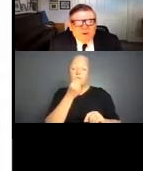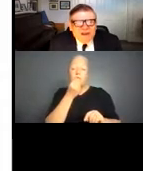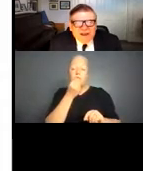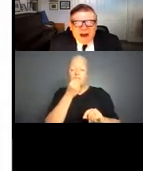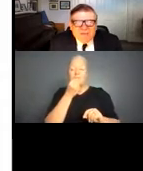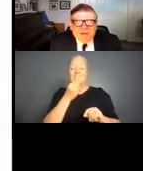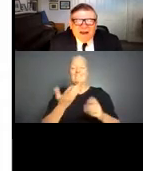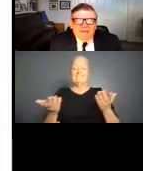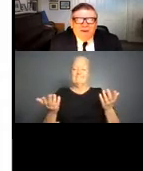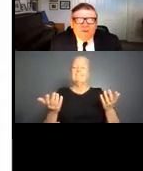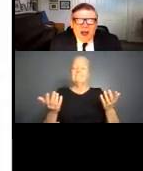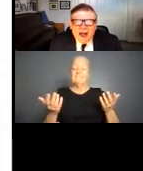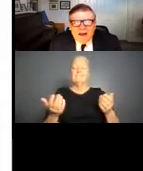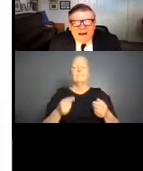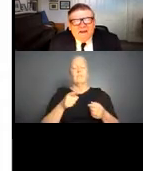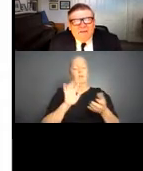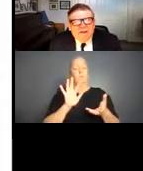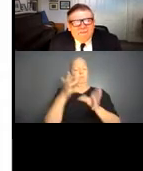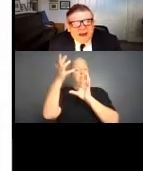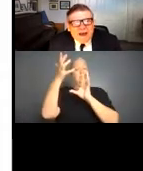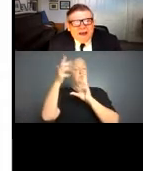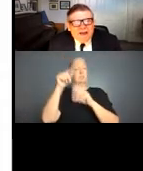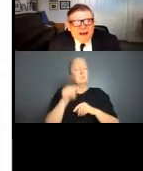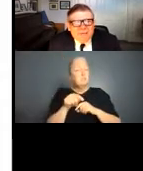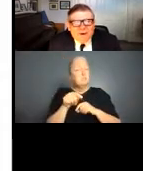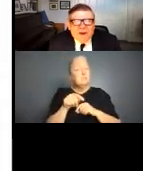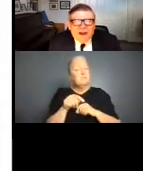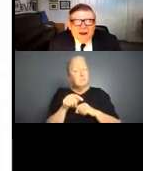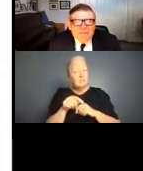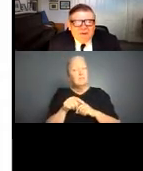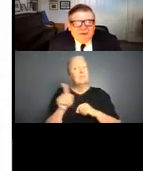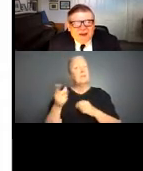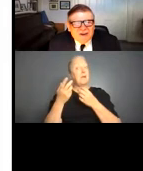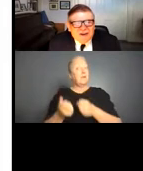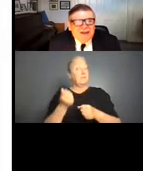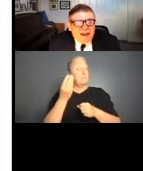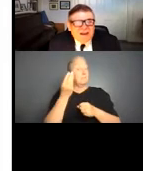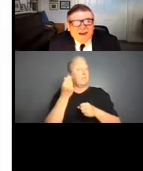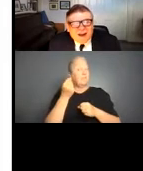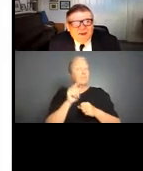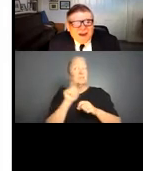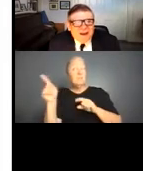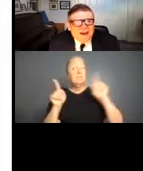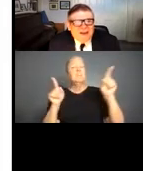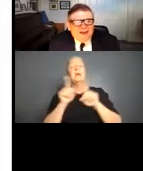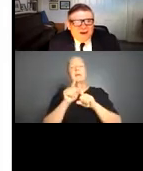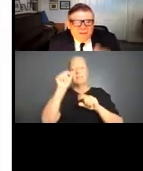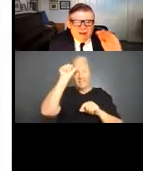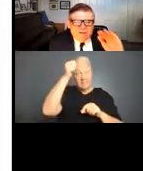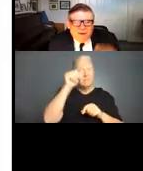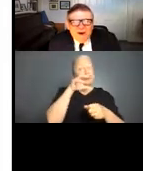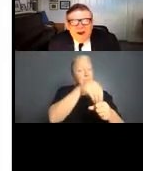This was disrupted, and even where there was money made available in a number of countries, India included, at the